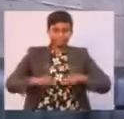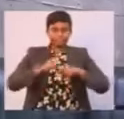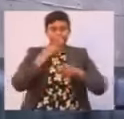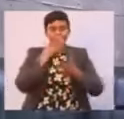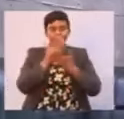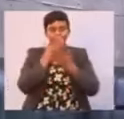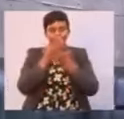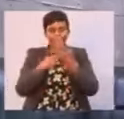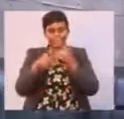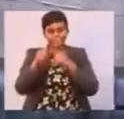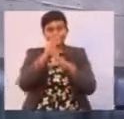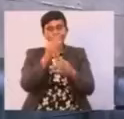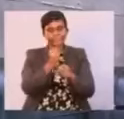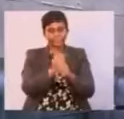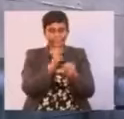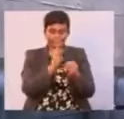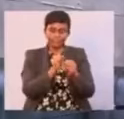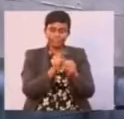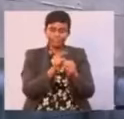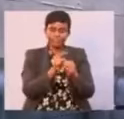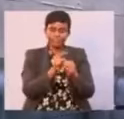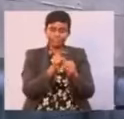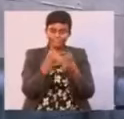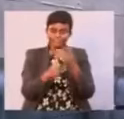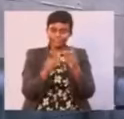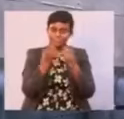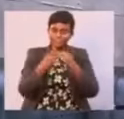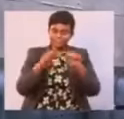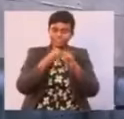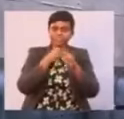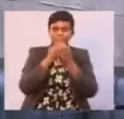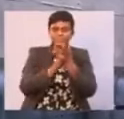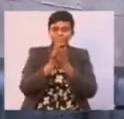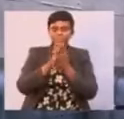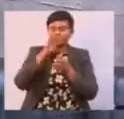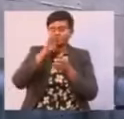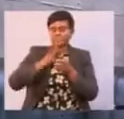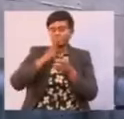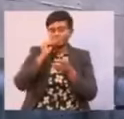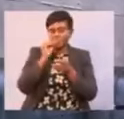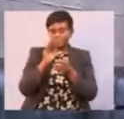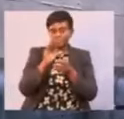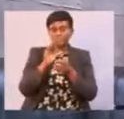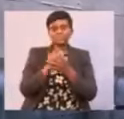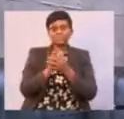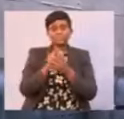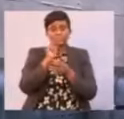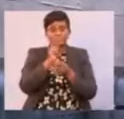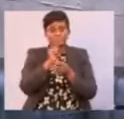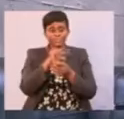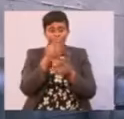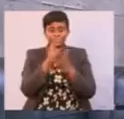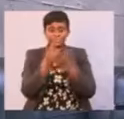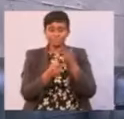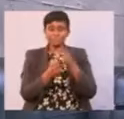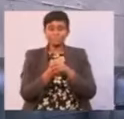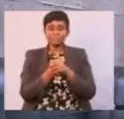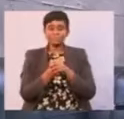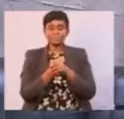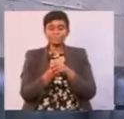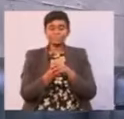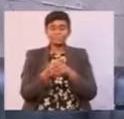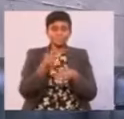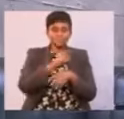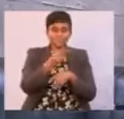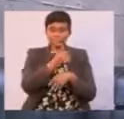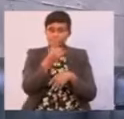to receive. What is even interesting, Madam Speaker, is the other